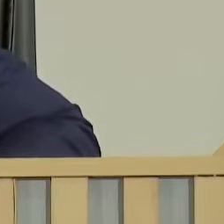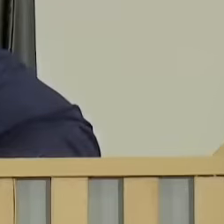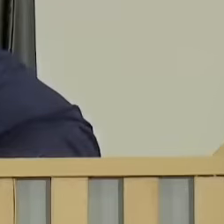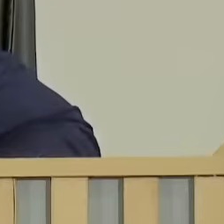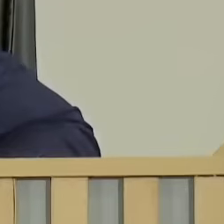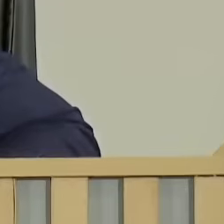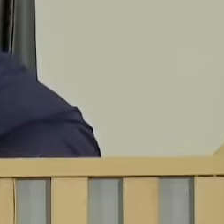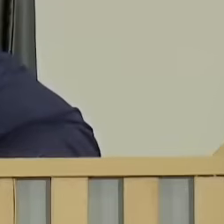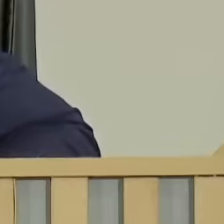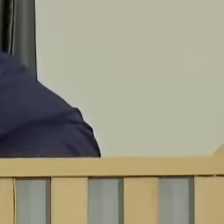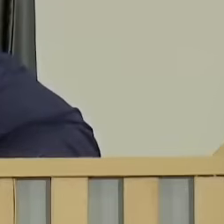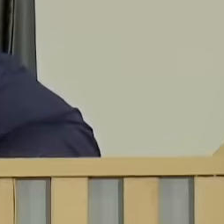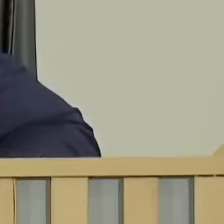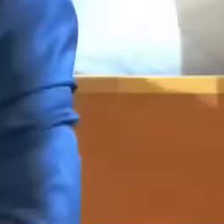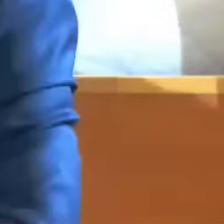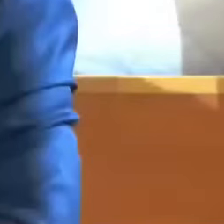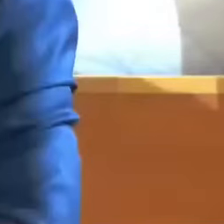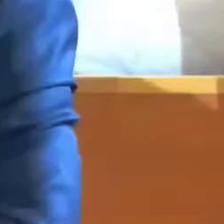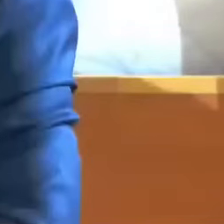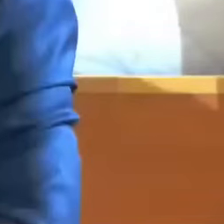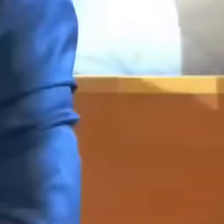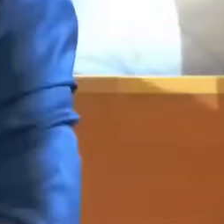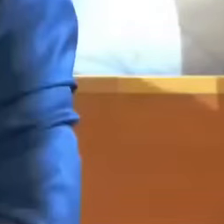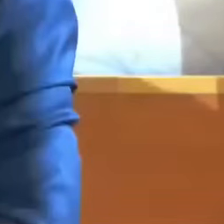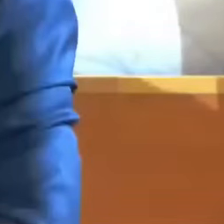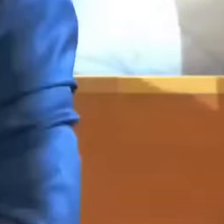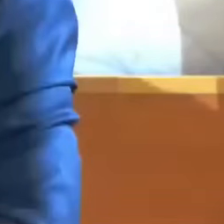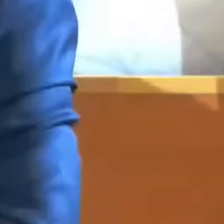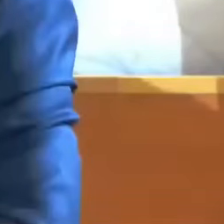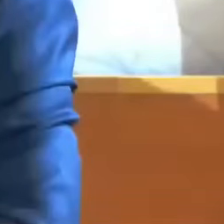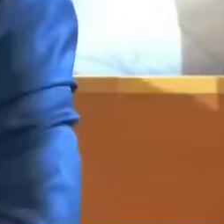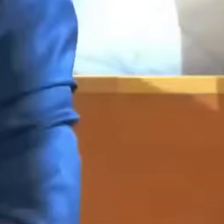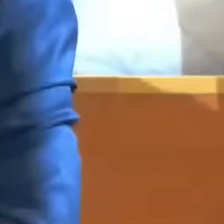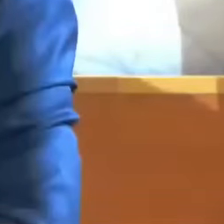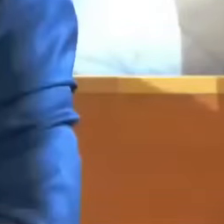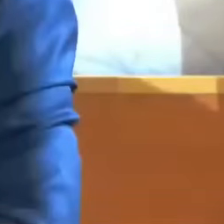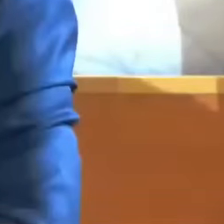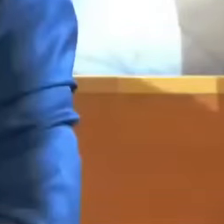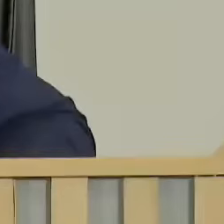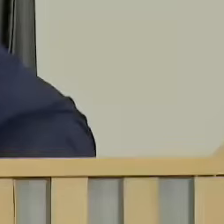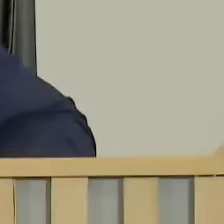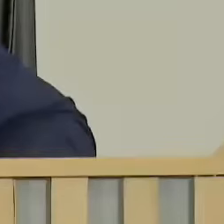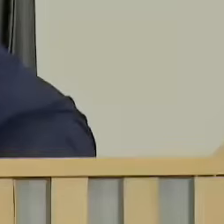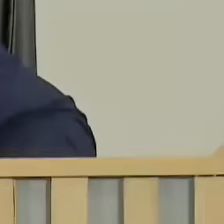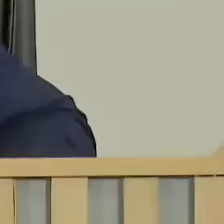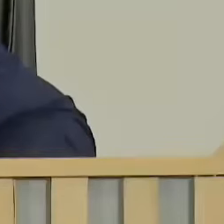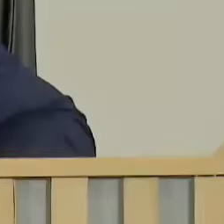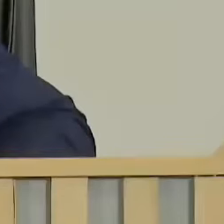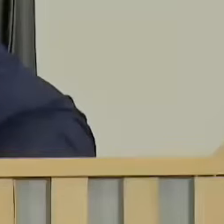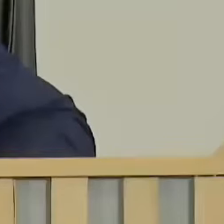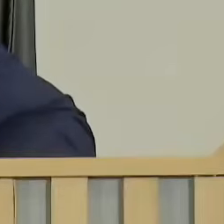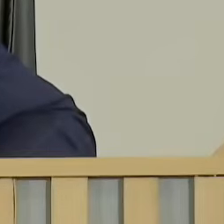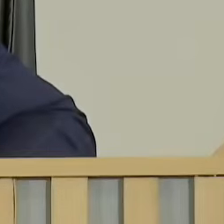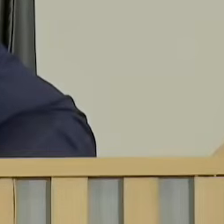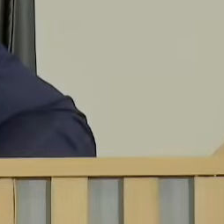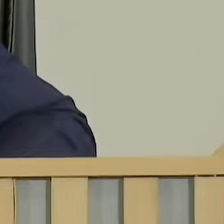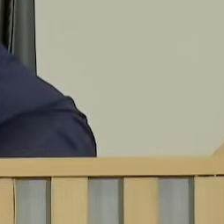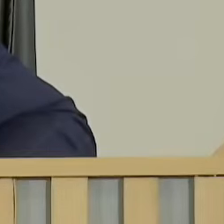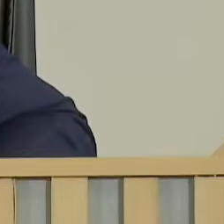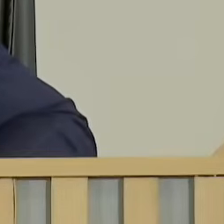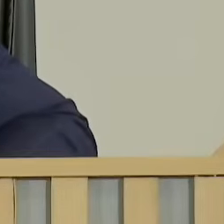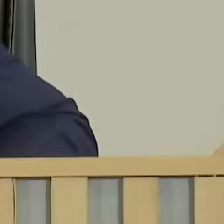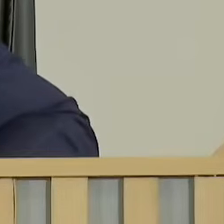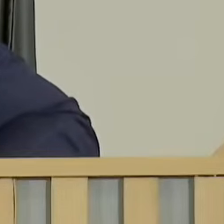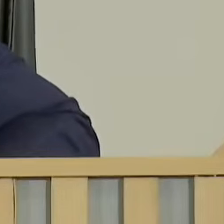course within the prescripts of the governing legislation. I understand my function to be independent from political interference